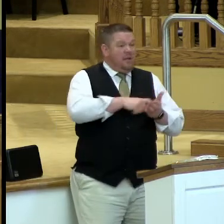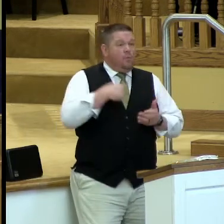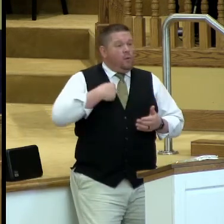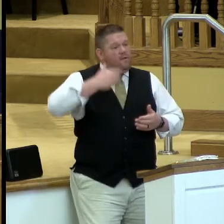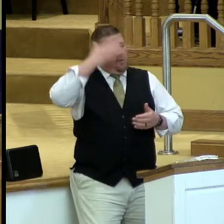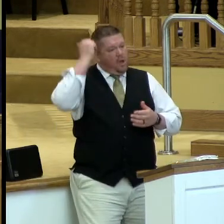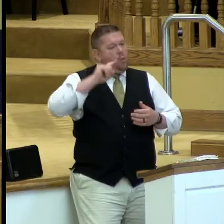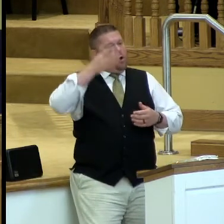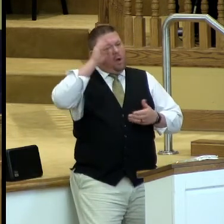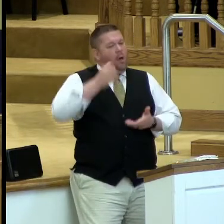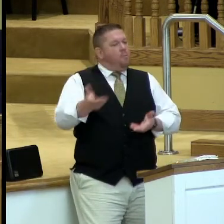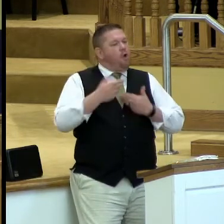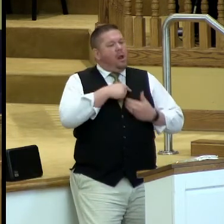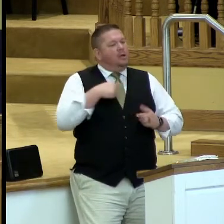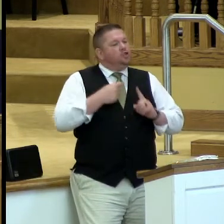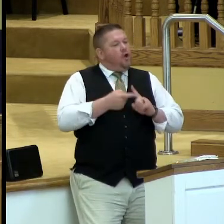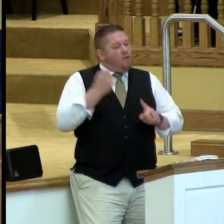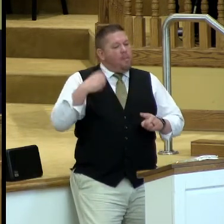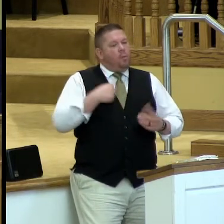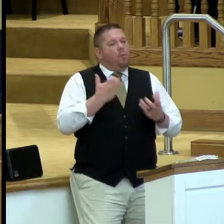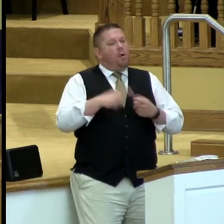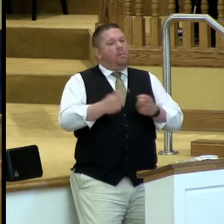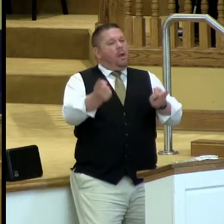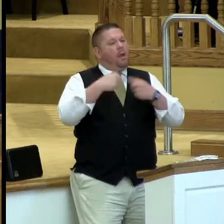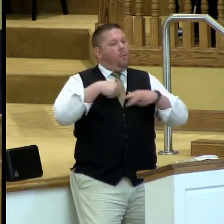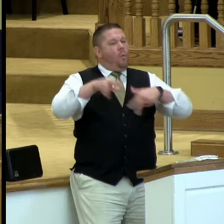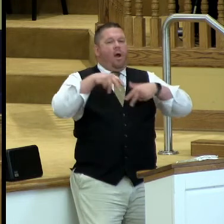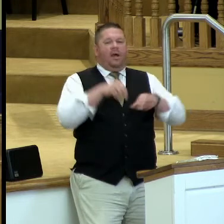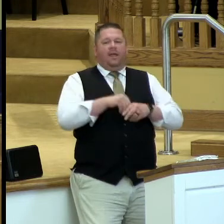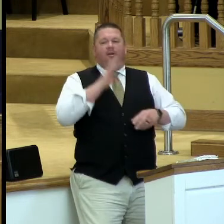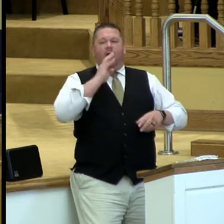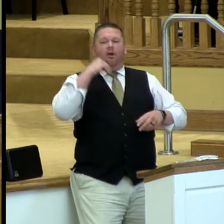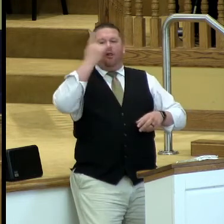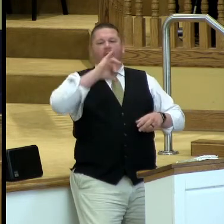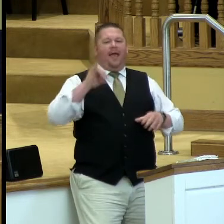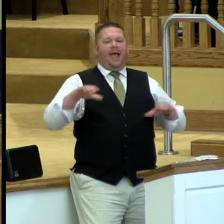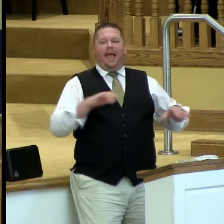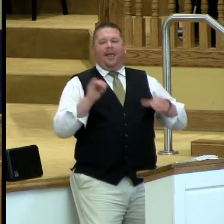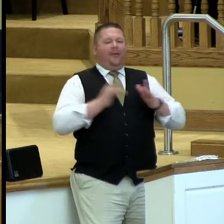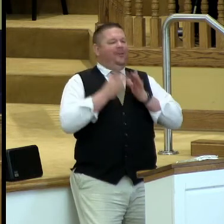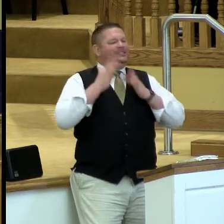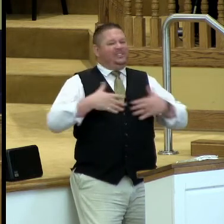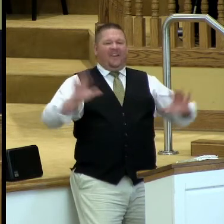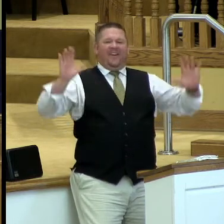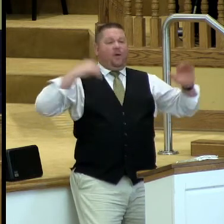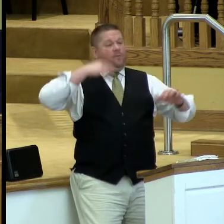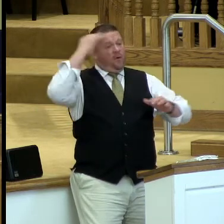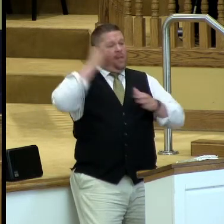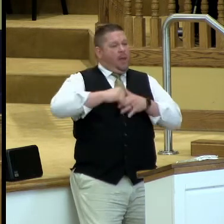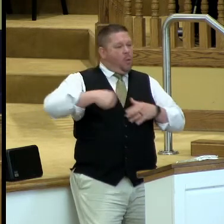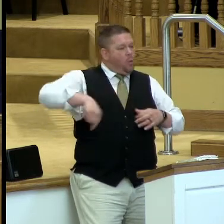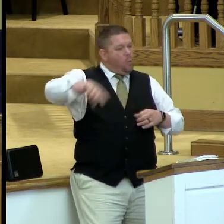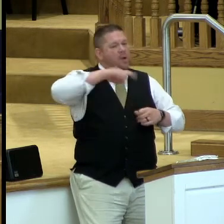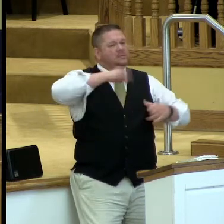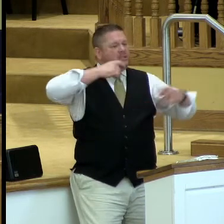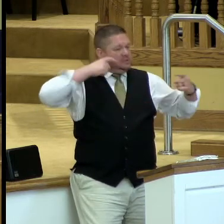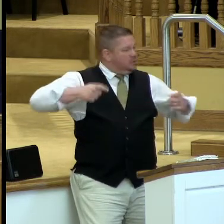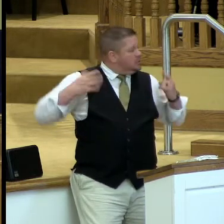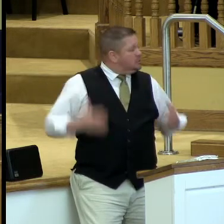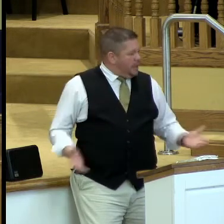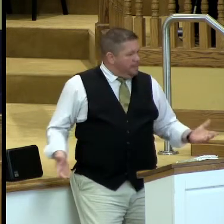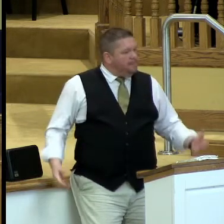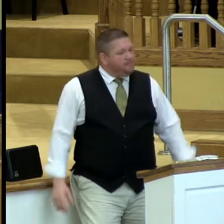Oftentimes we forget where God's brought us from, and we want them to come in walking and talking and looking and acting like Christians, and we forget that we're still a sinner.